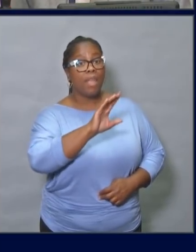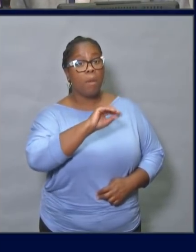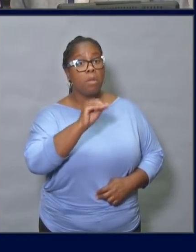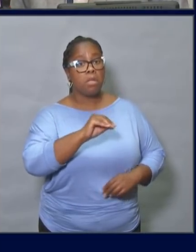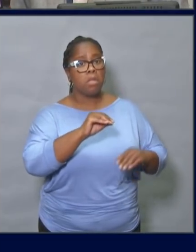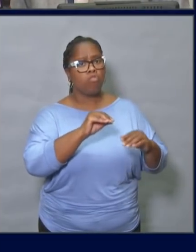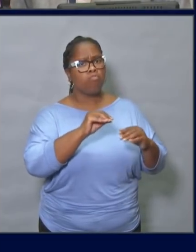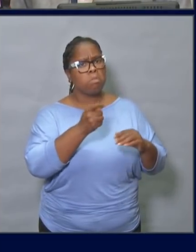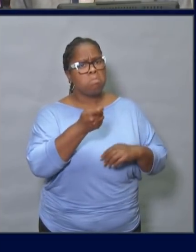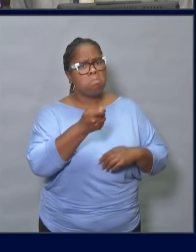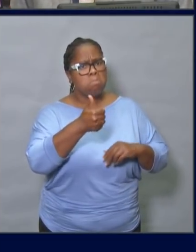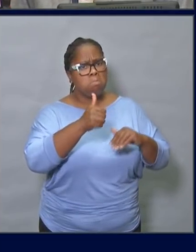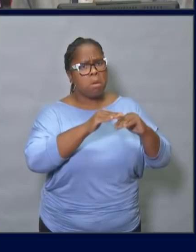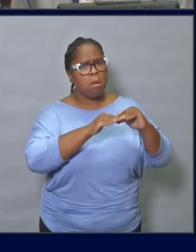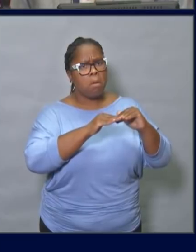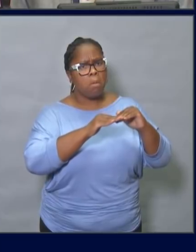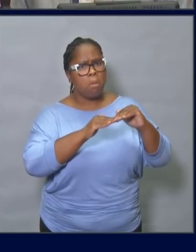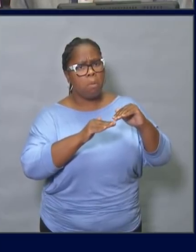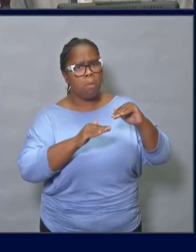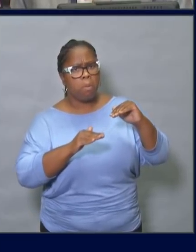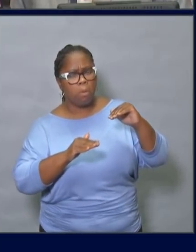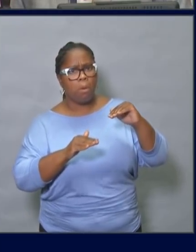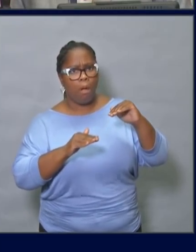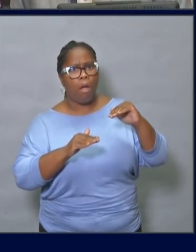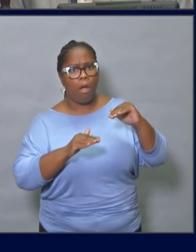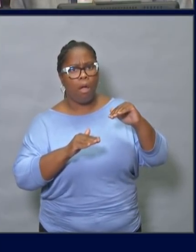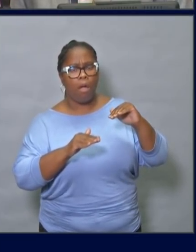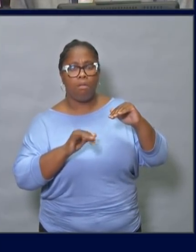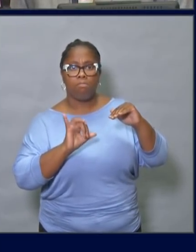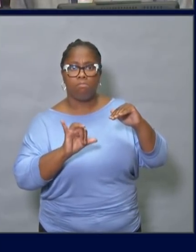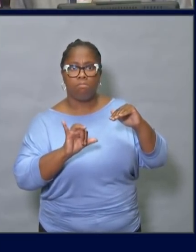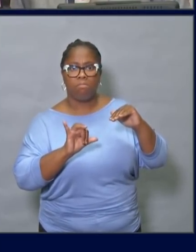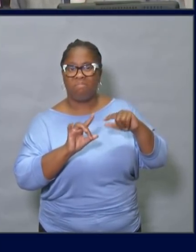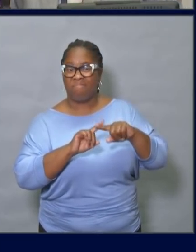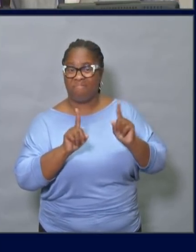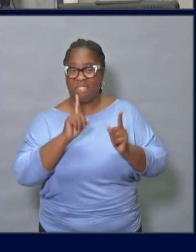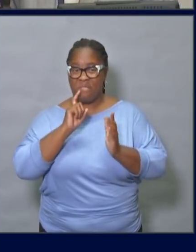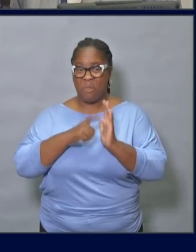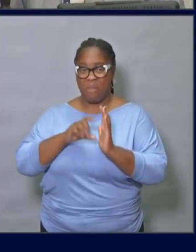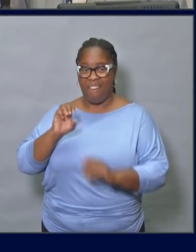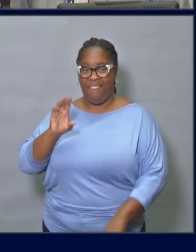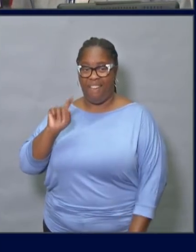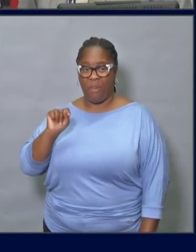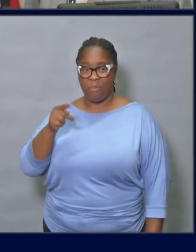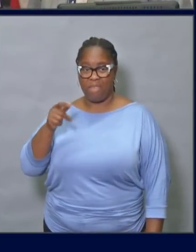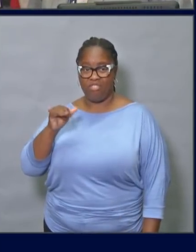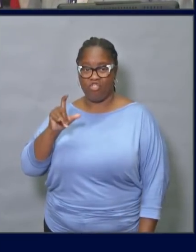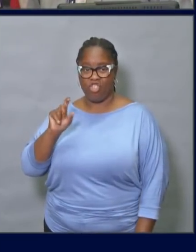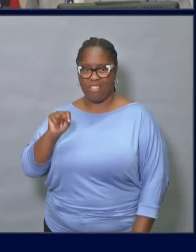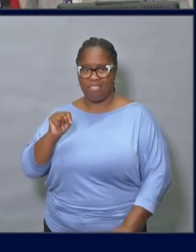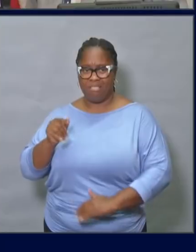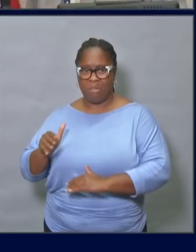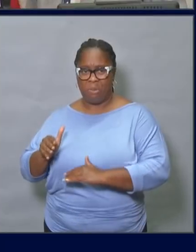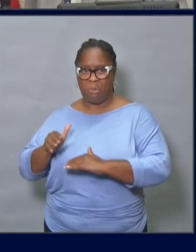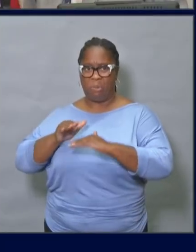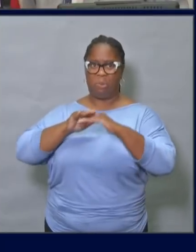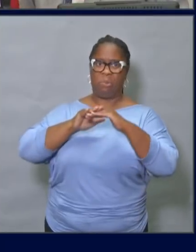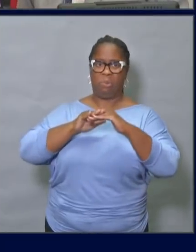declining slightly as the number of cases in outpatient settings is now rising. I'll take the next slide.